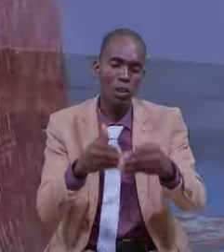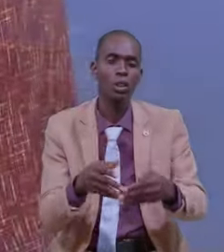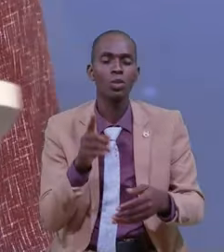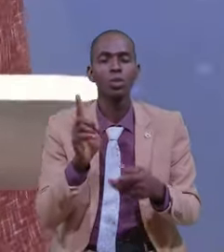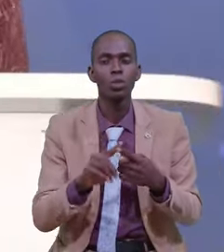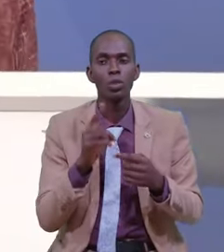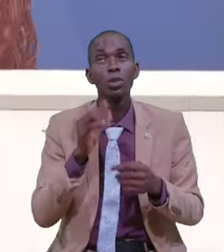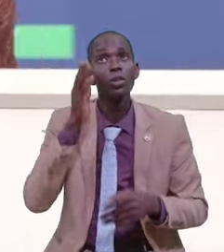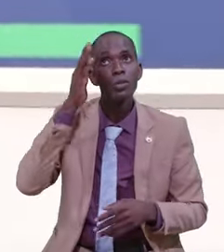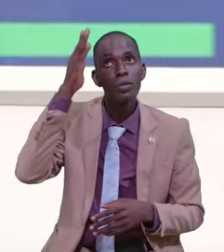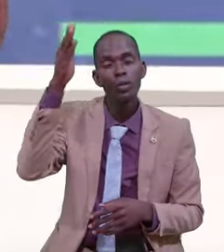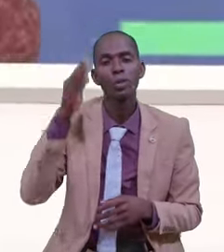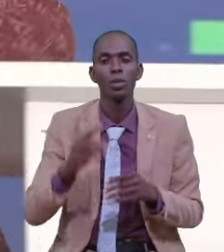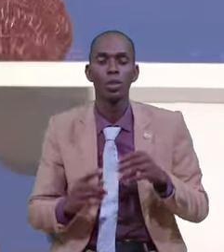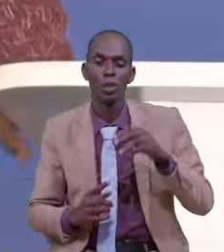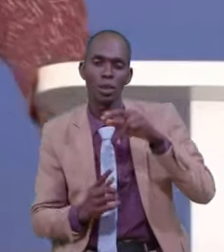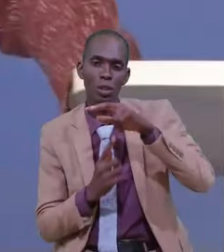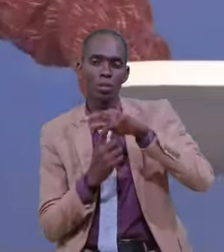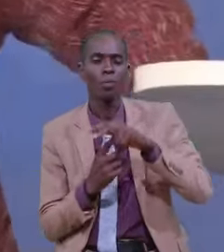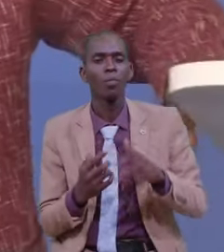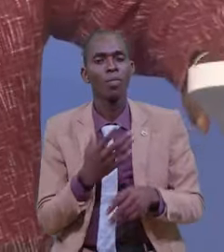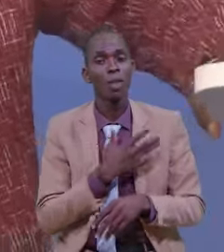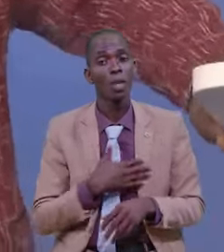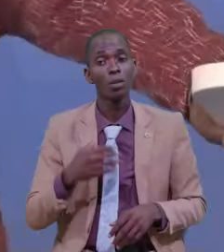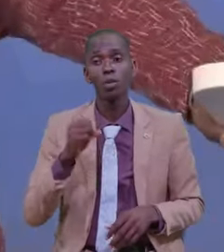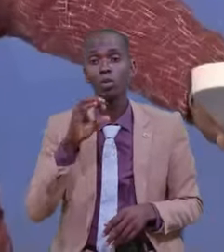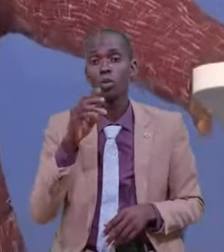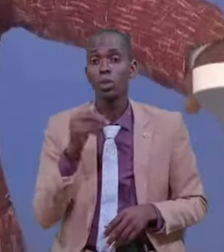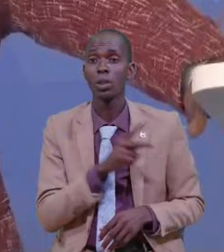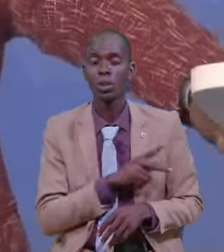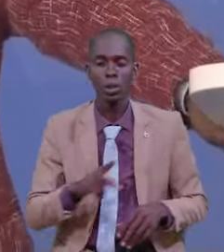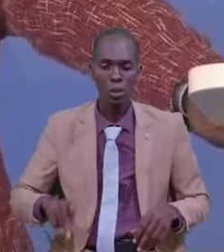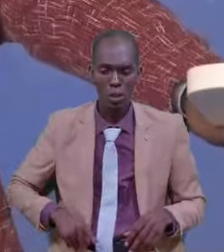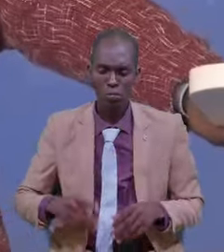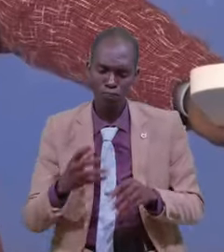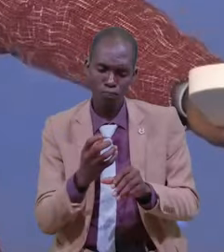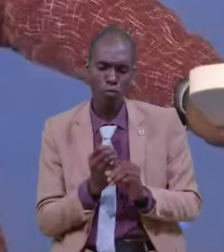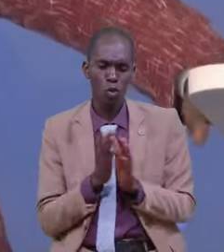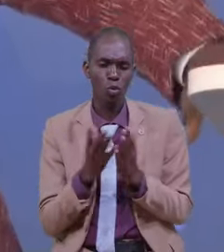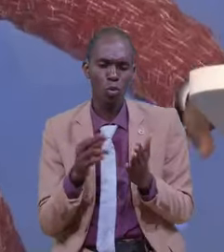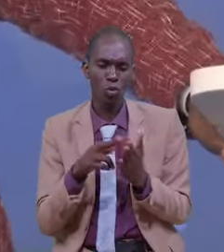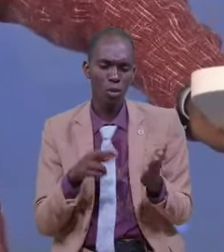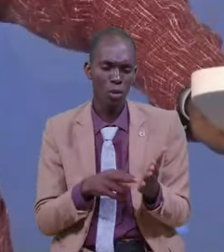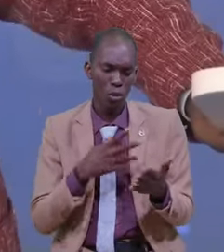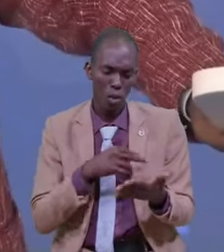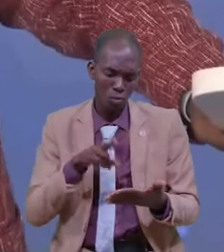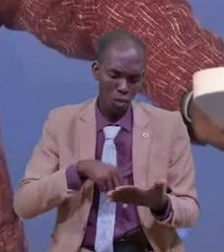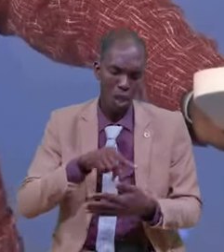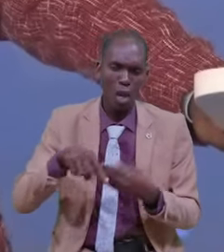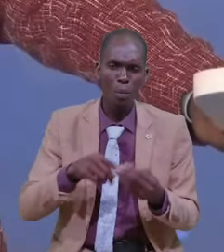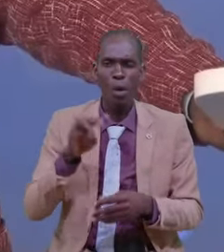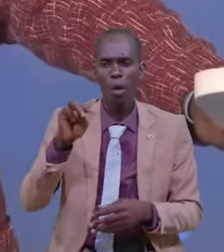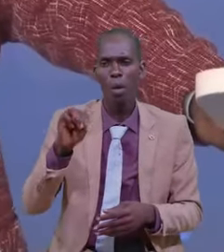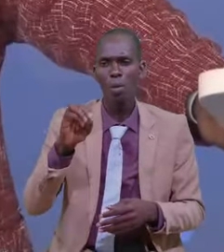future championship? And so the king read, and he read about Mordecai. There's no